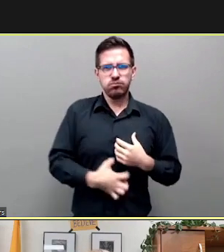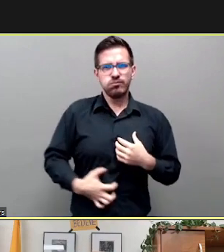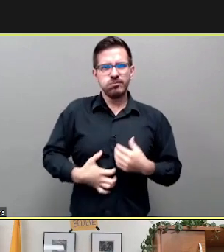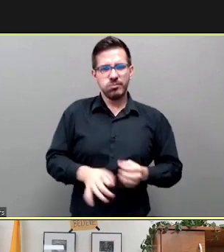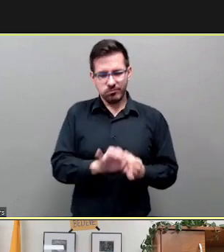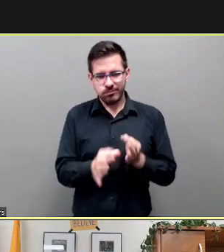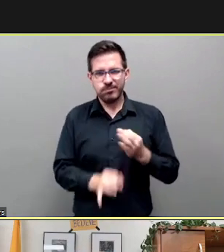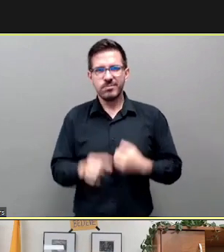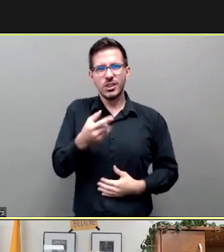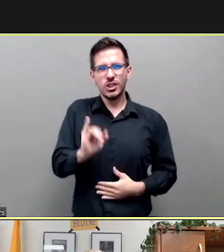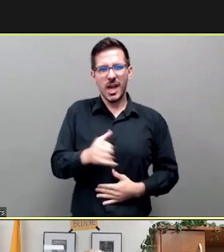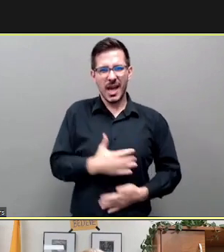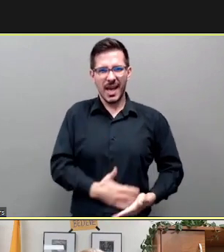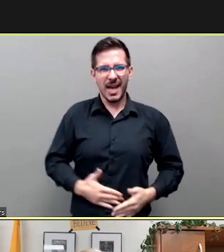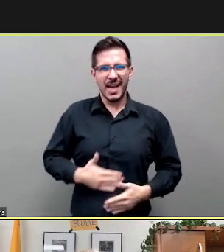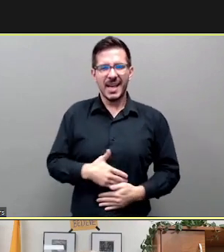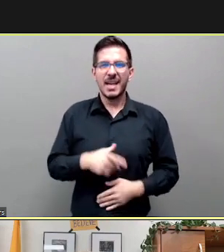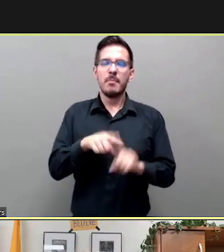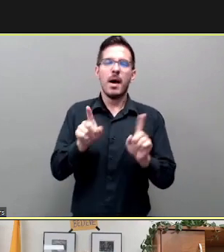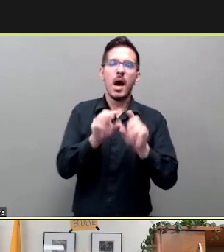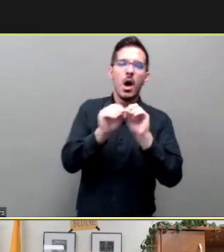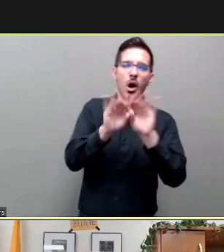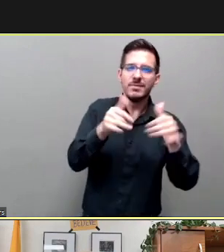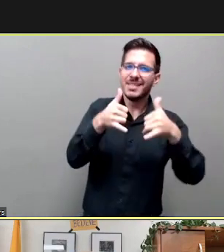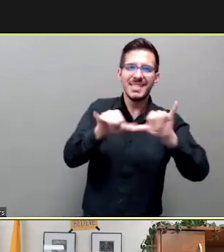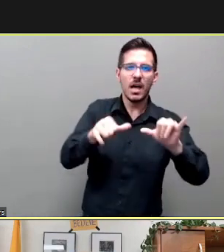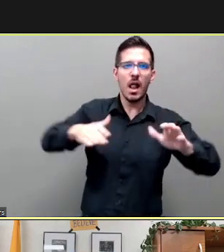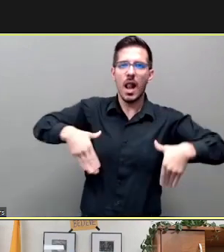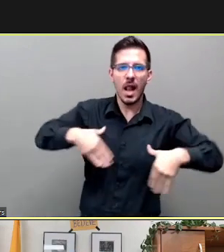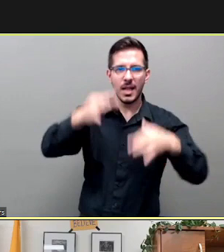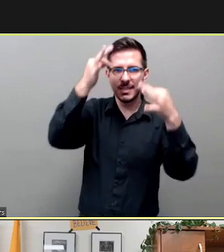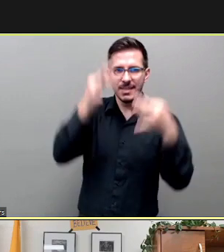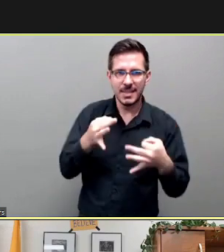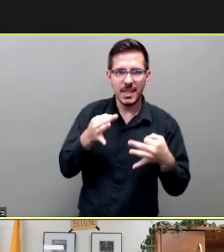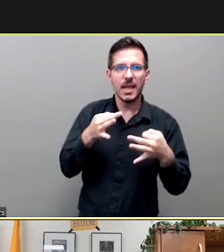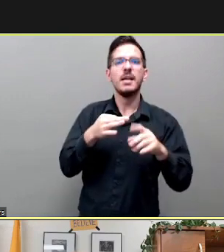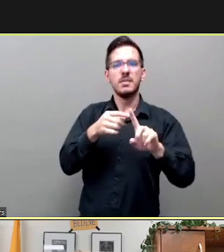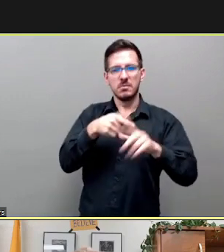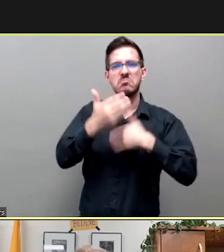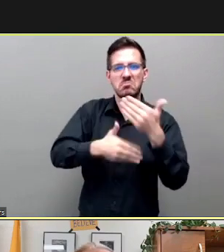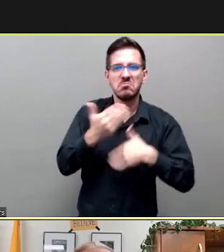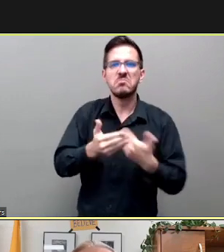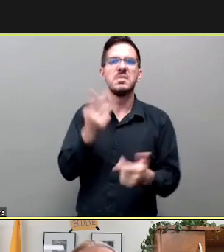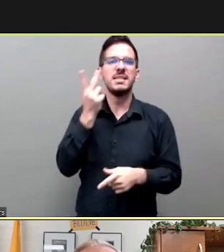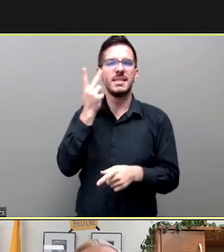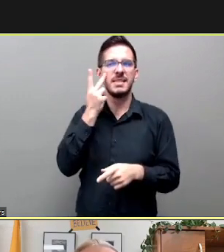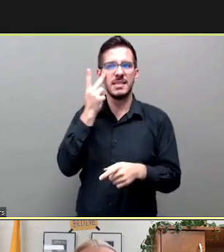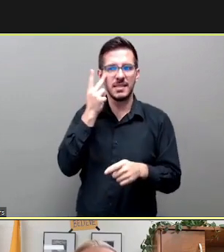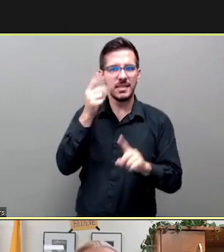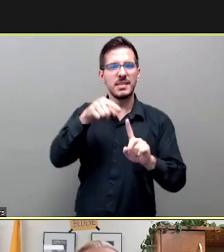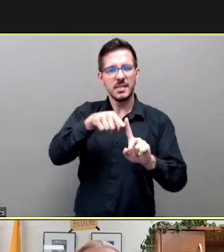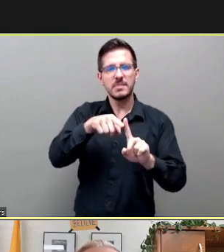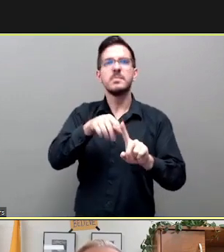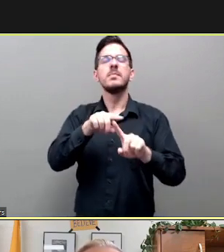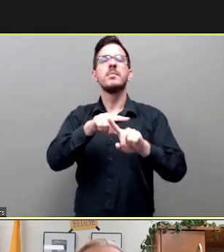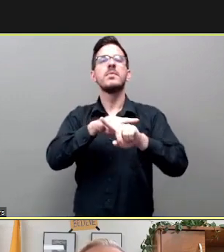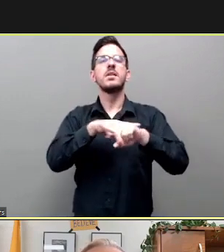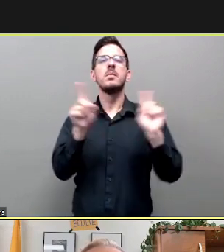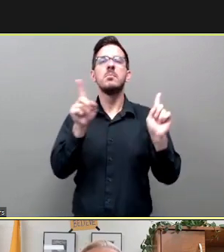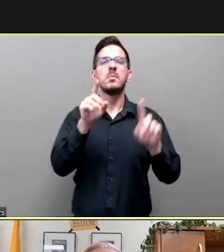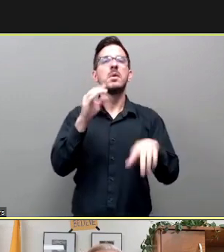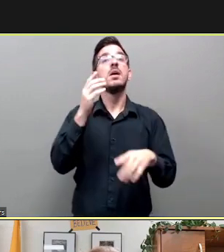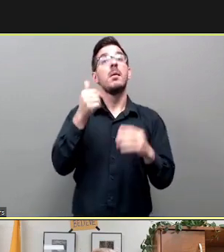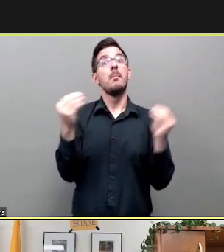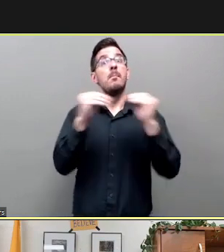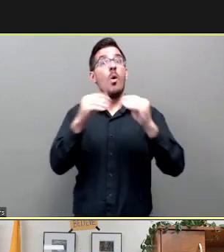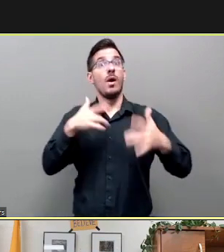fashion, although that jury is obviously still out in that. And then the other thing, though, that I want to say that I'm more excited about